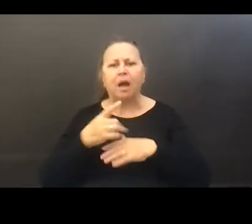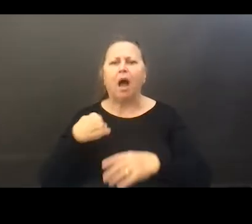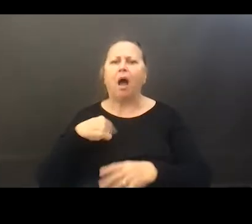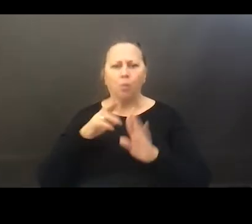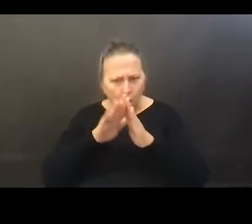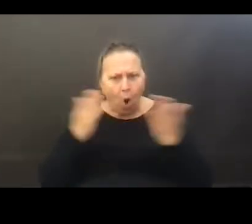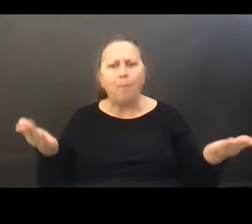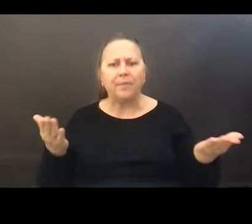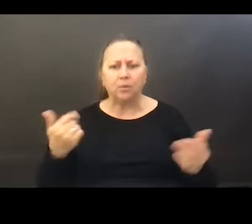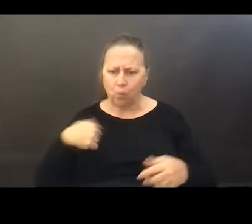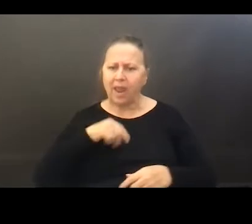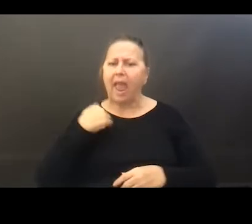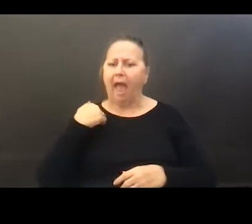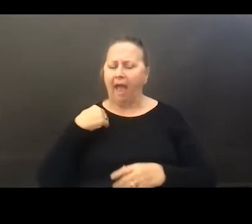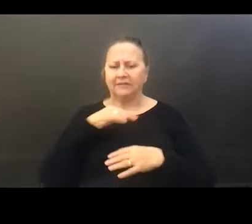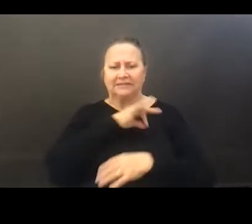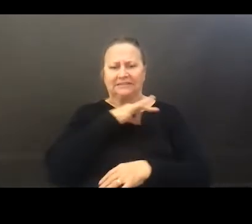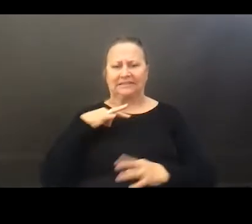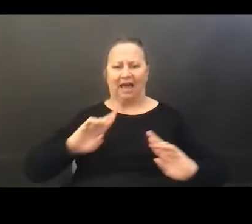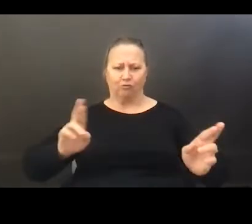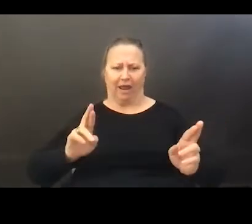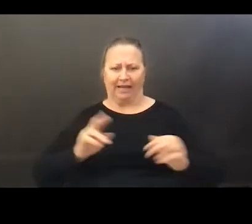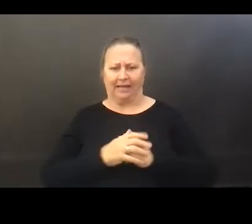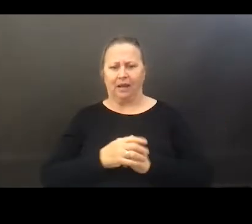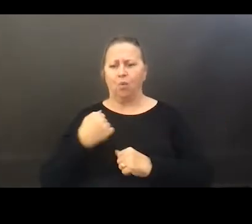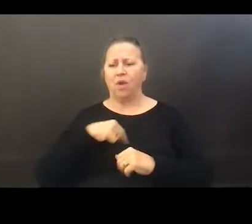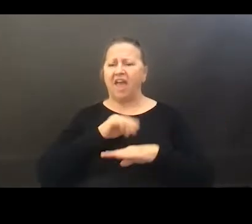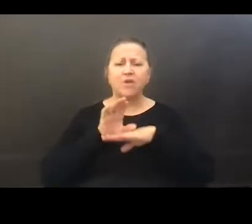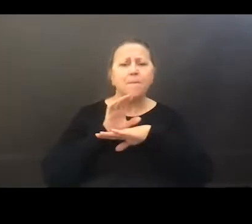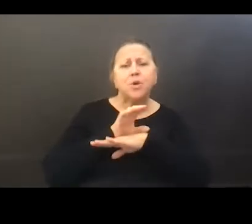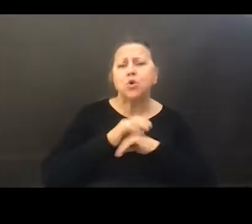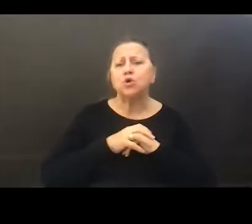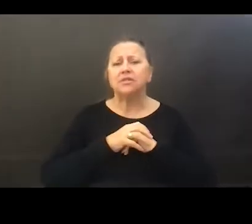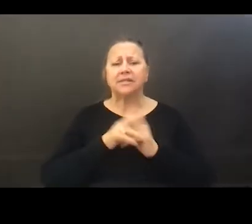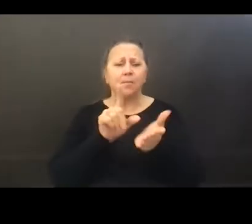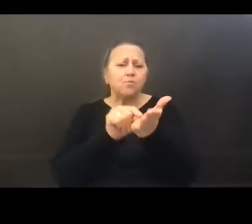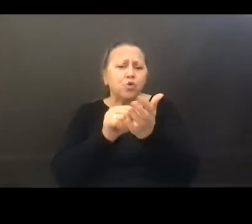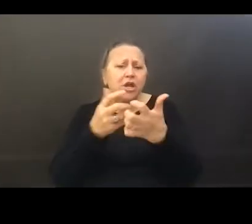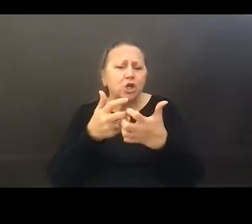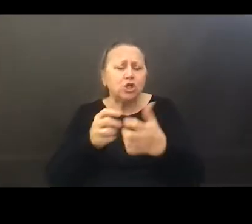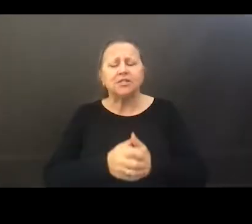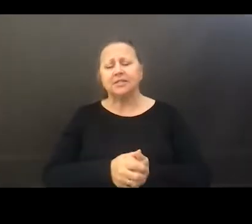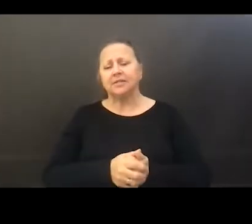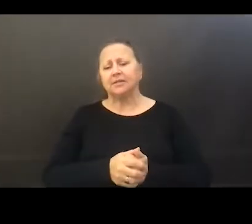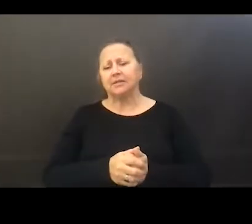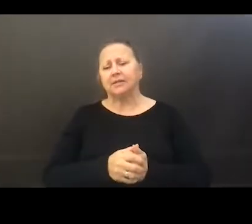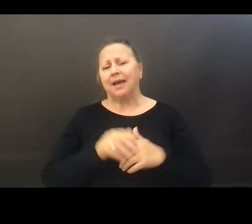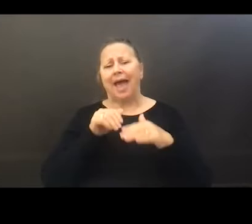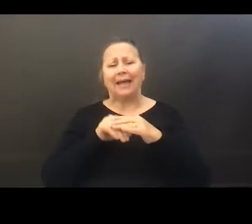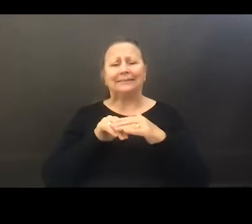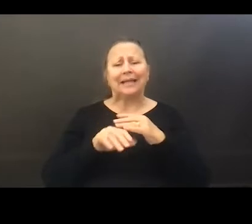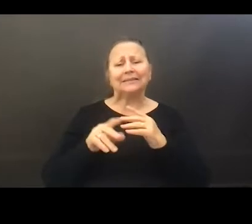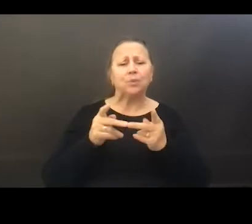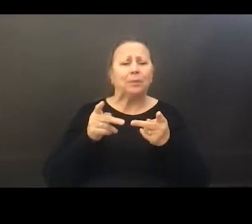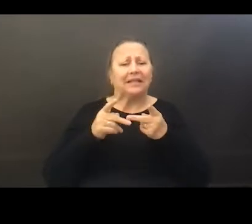to assist you. We have computers, printers, accessible places